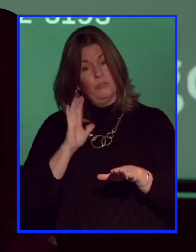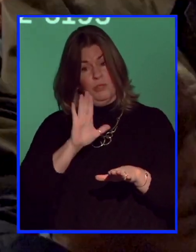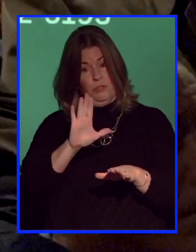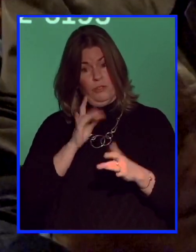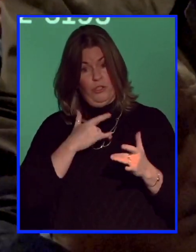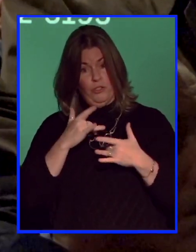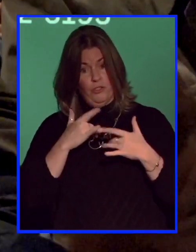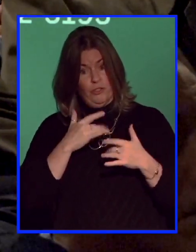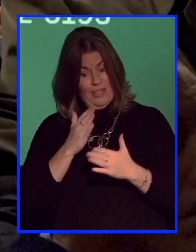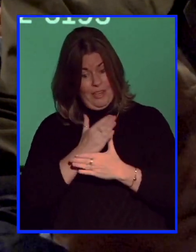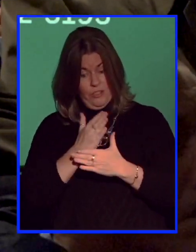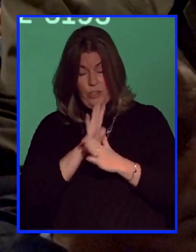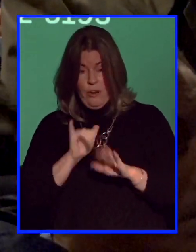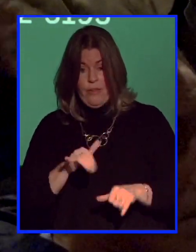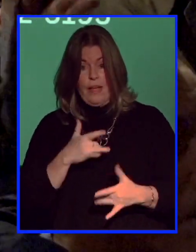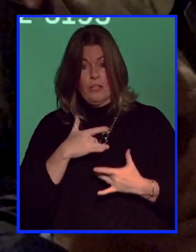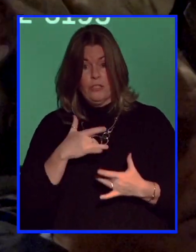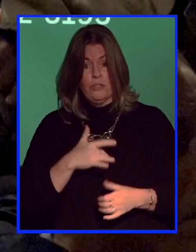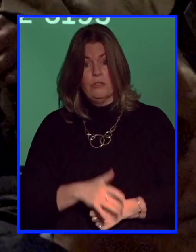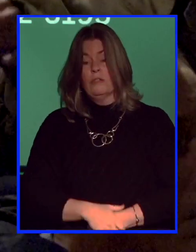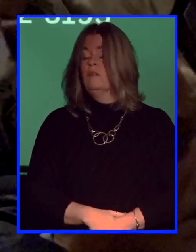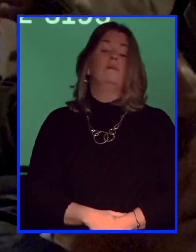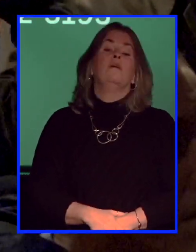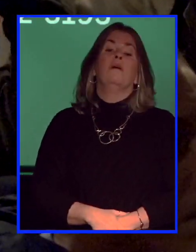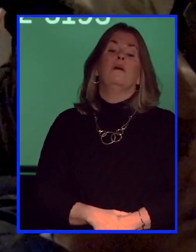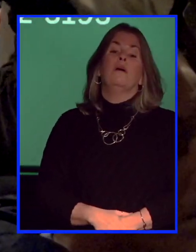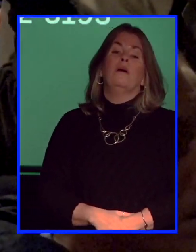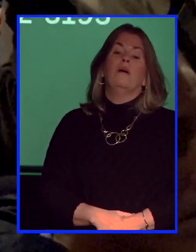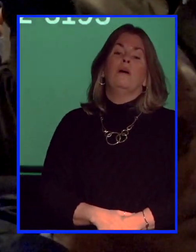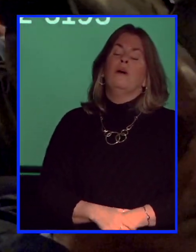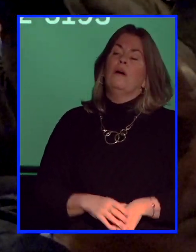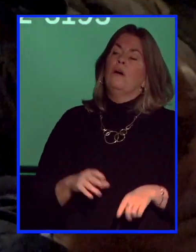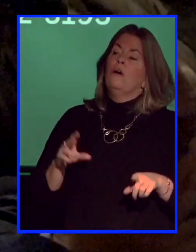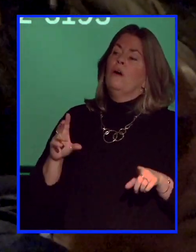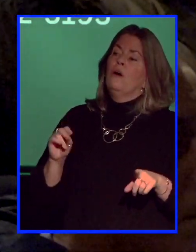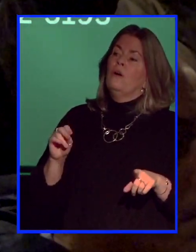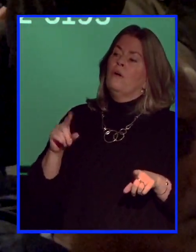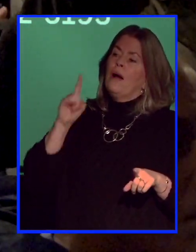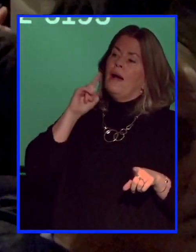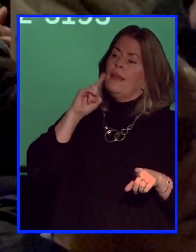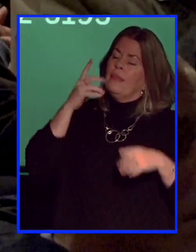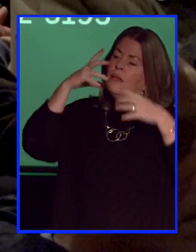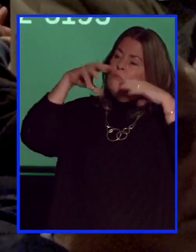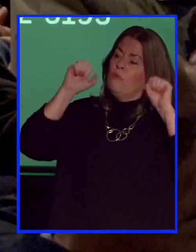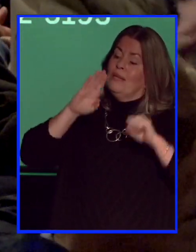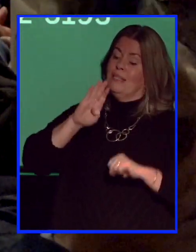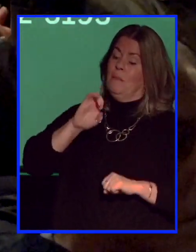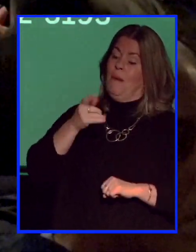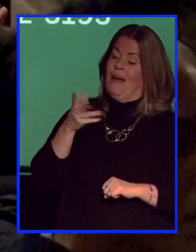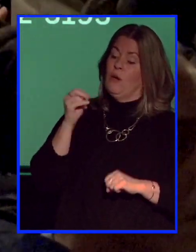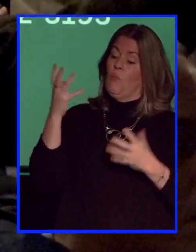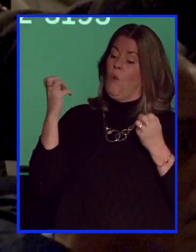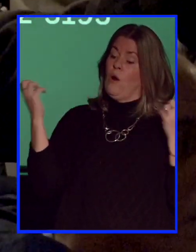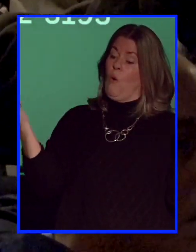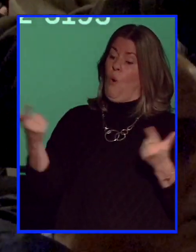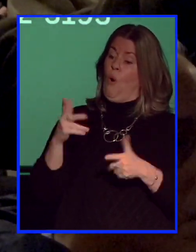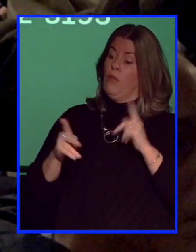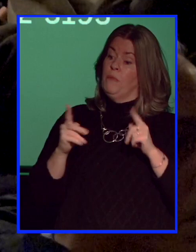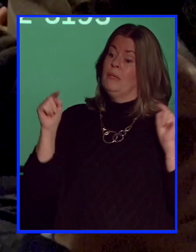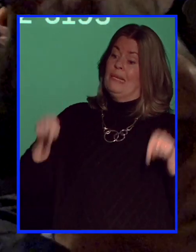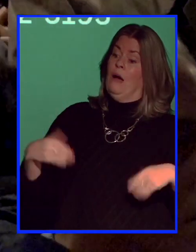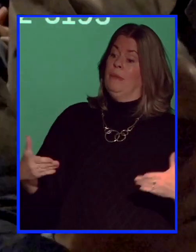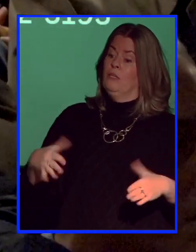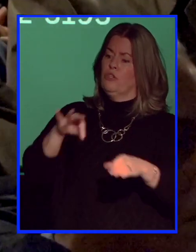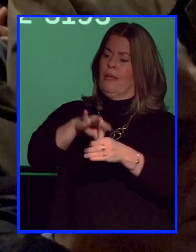that. No, I think that the board, I think President Biden wants all these people to come up here so they'll vote Democrat.